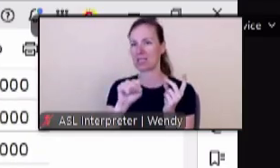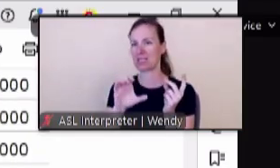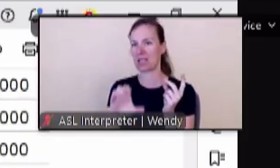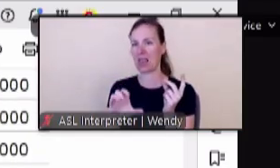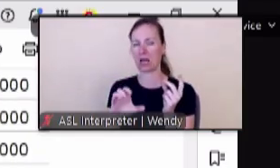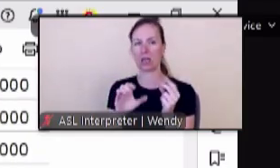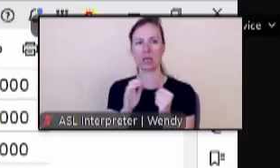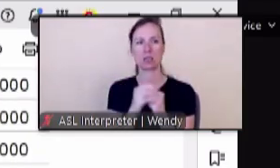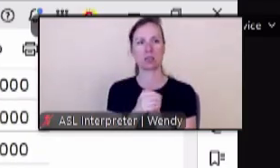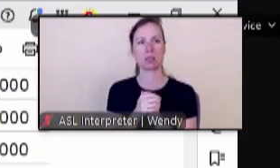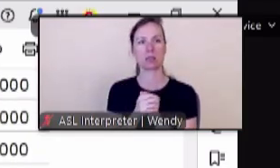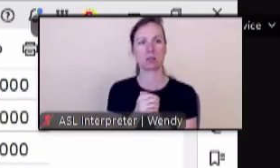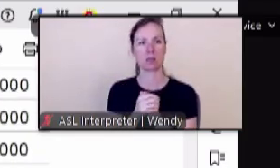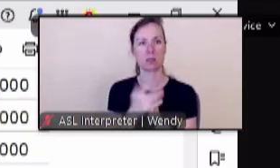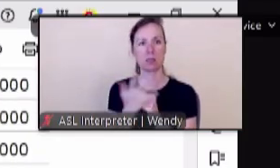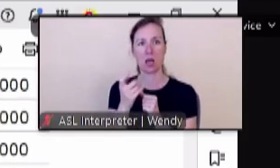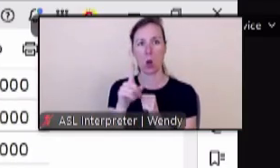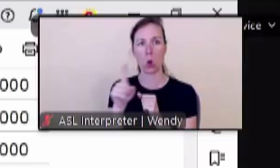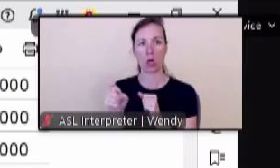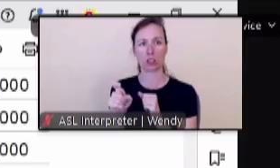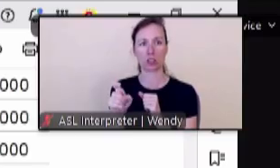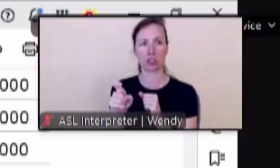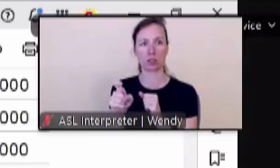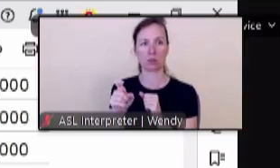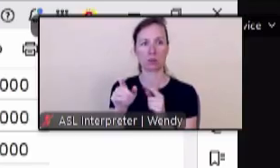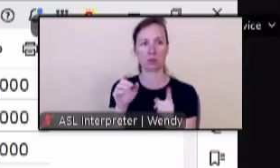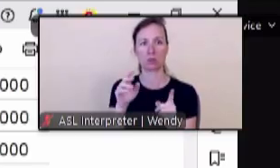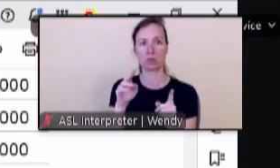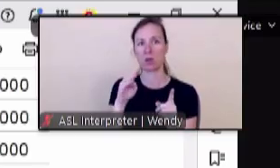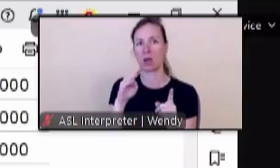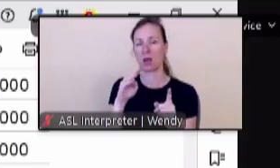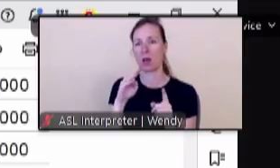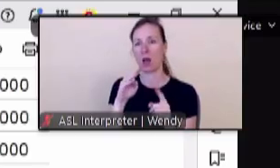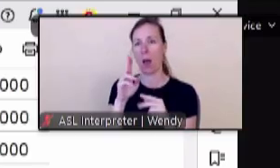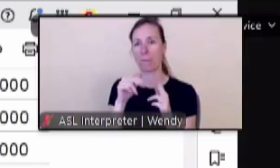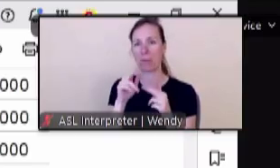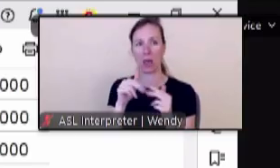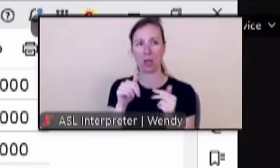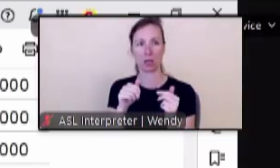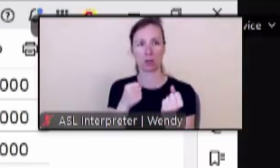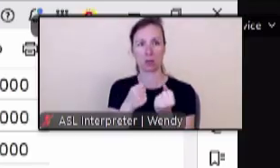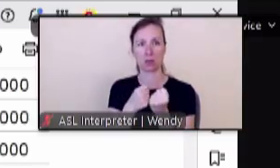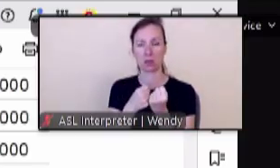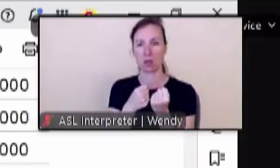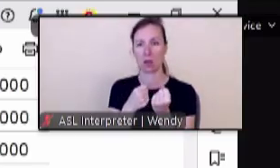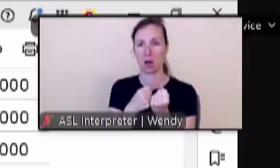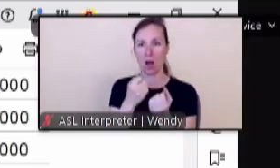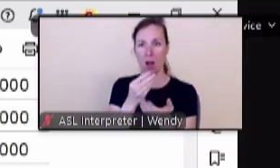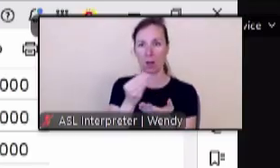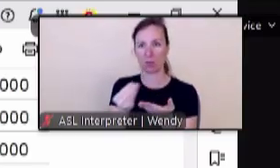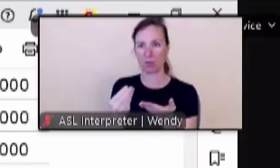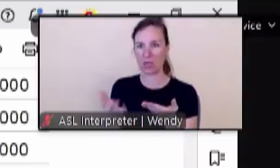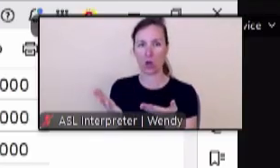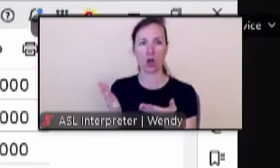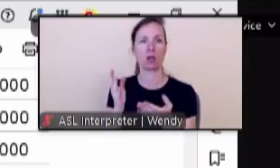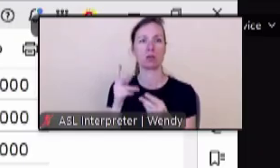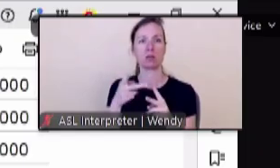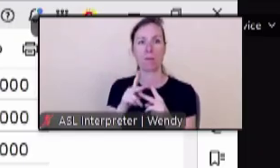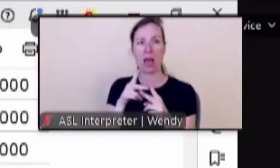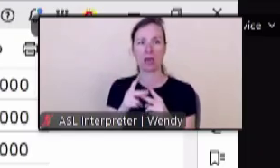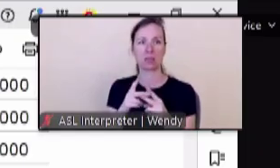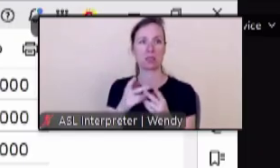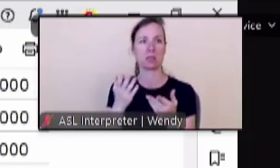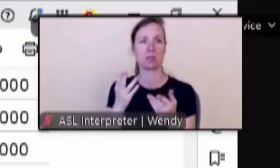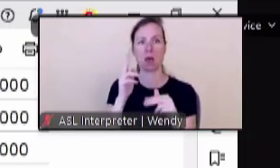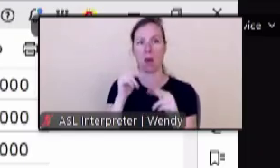Any questions about that? Municipal building supplies and maintenance, municipal building utilities.